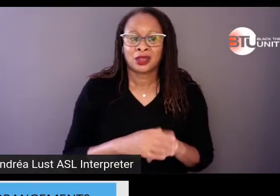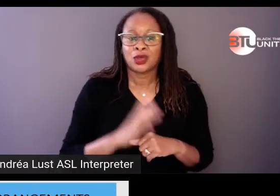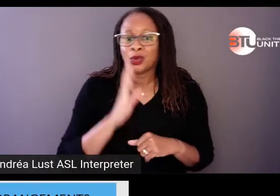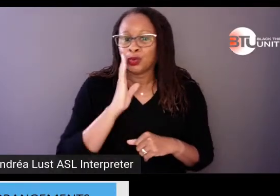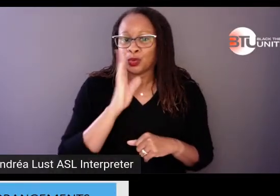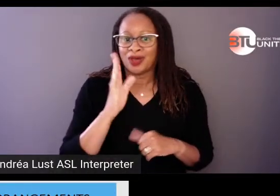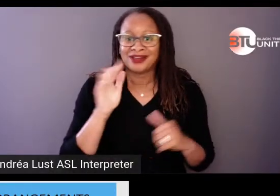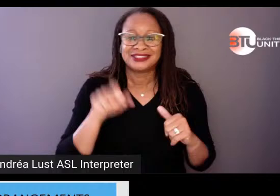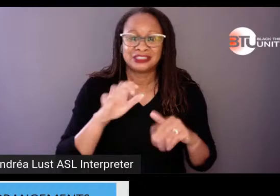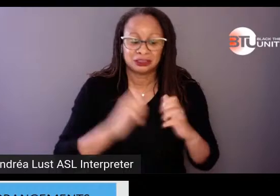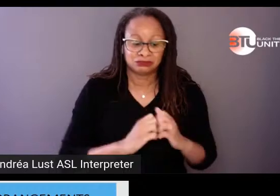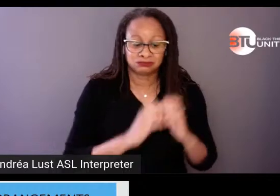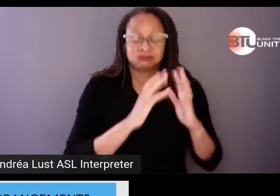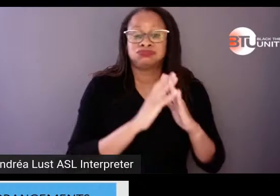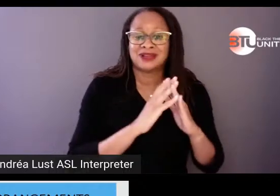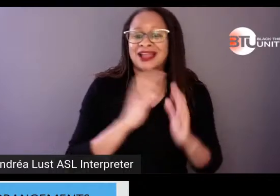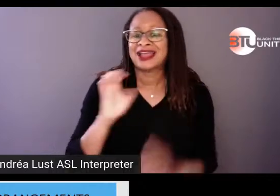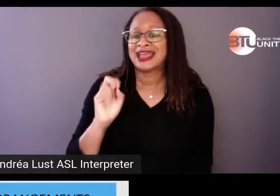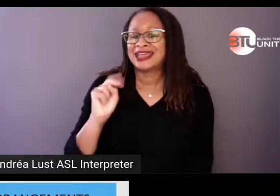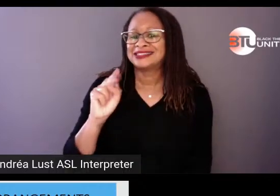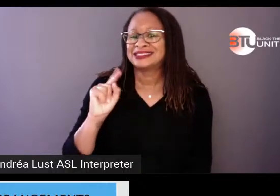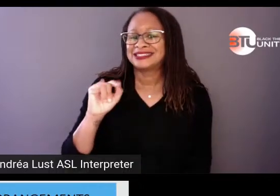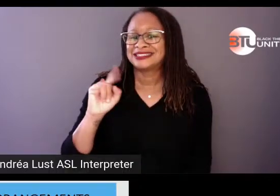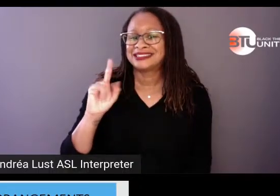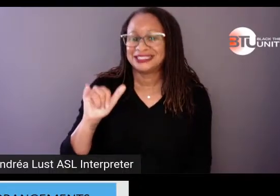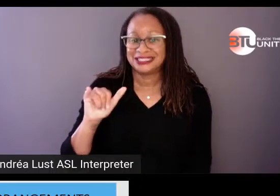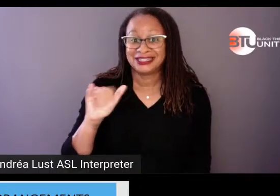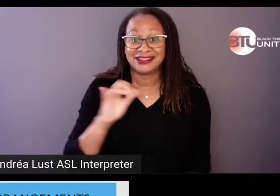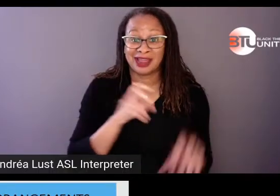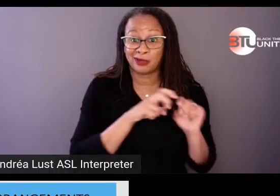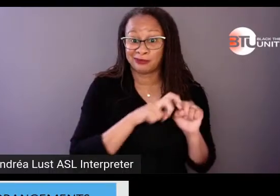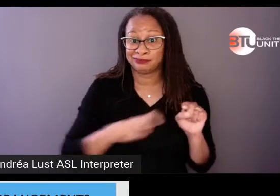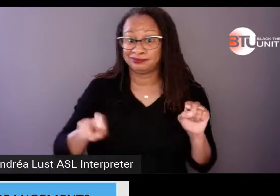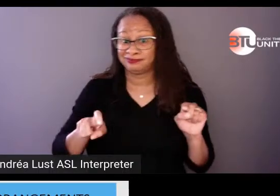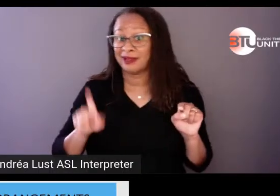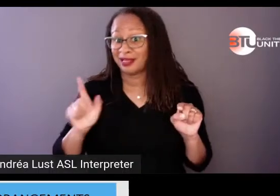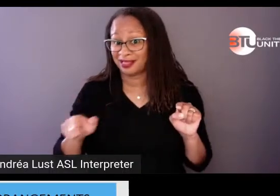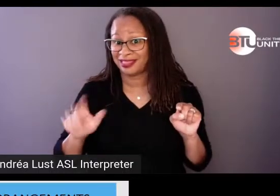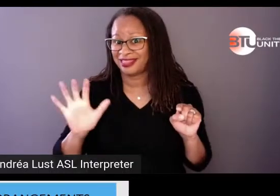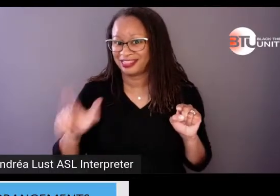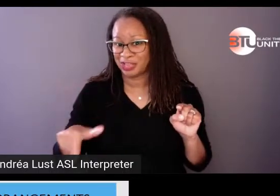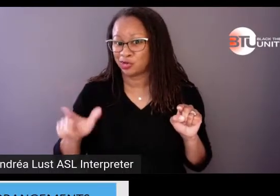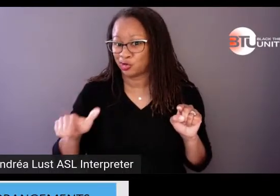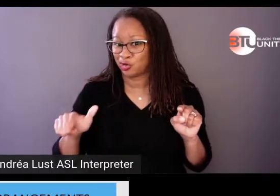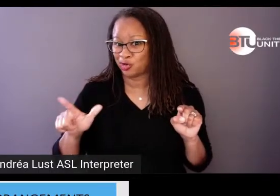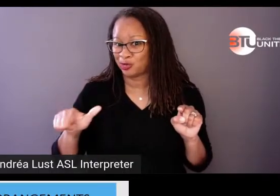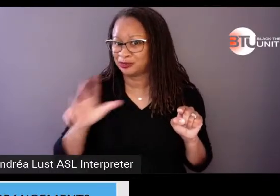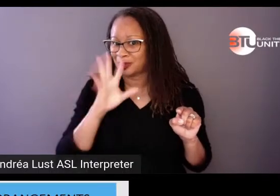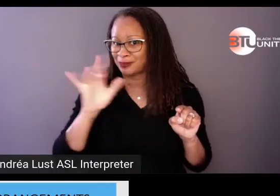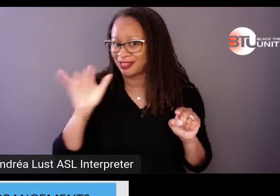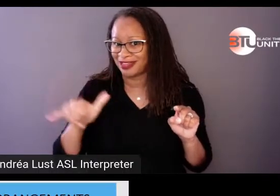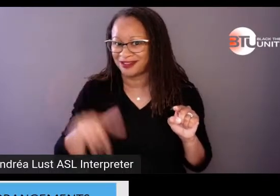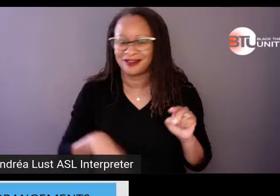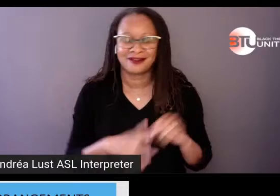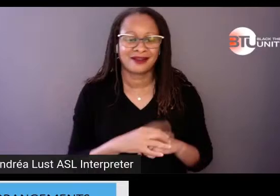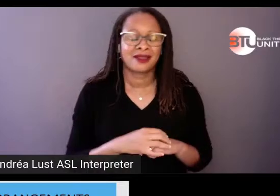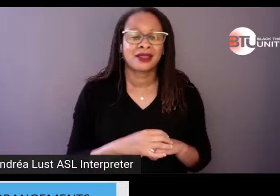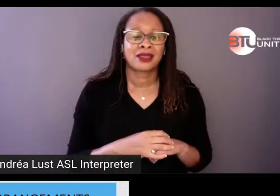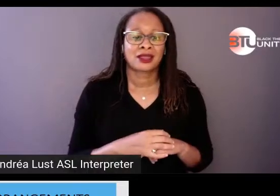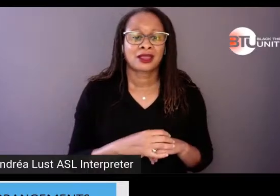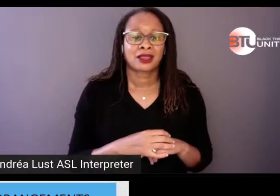They'll have to form an entity. Well, this is going into, well, I'll talk about that in a minute. They will